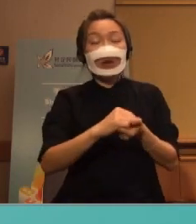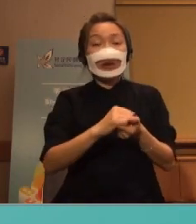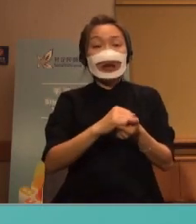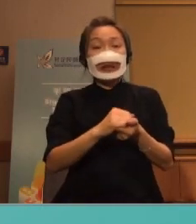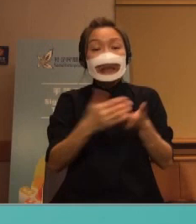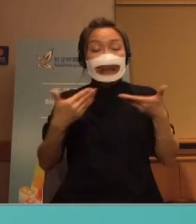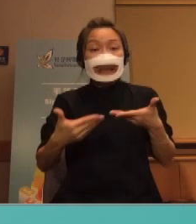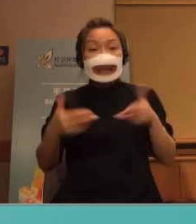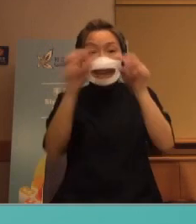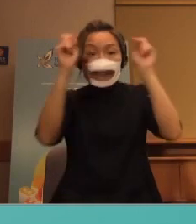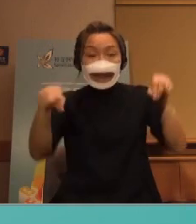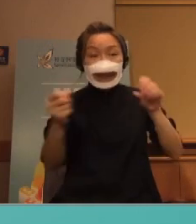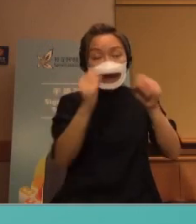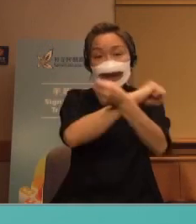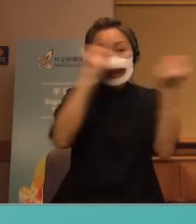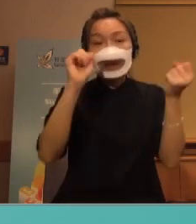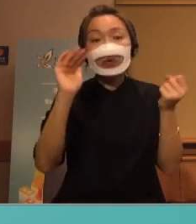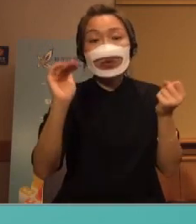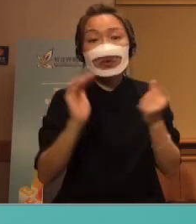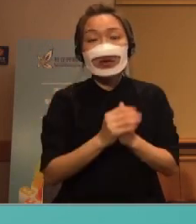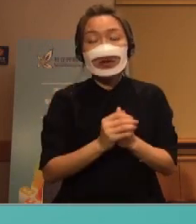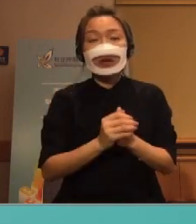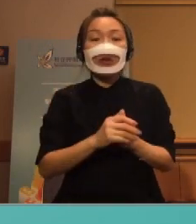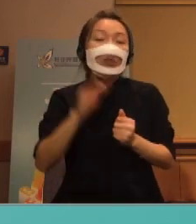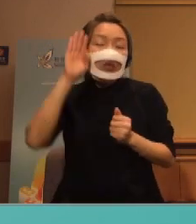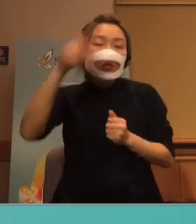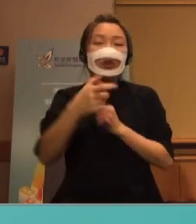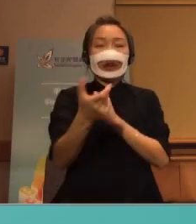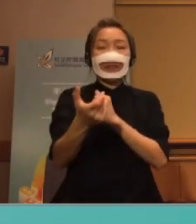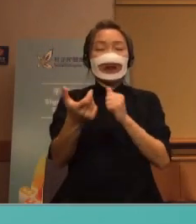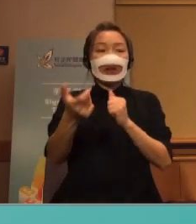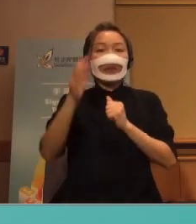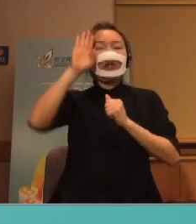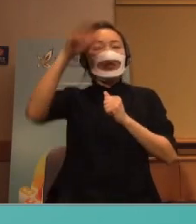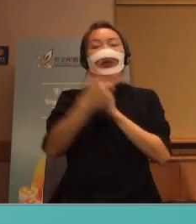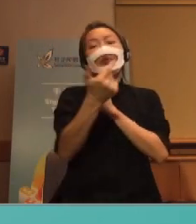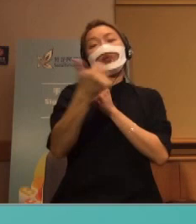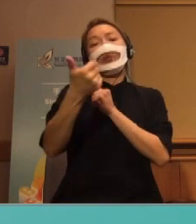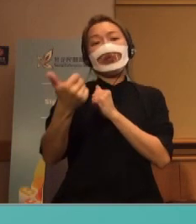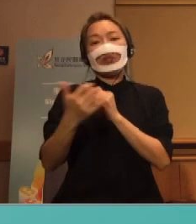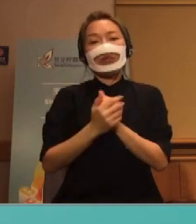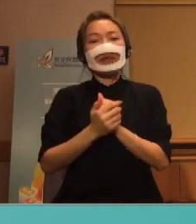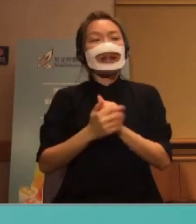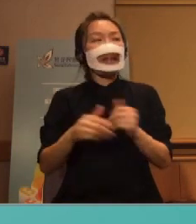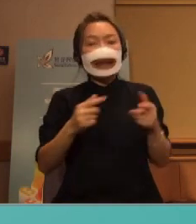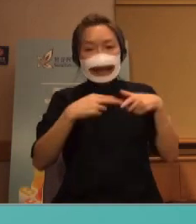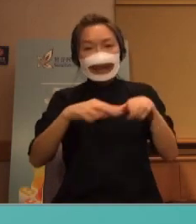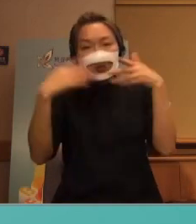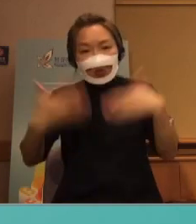incredible people here and all of you guys and see where this kind of conversation takes us. Thank you.